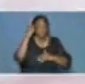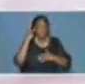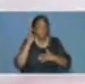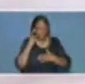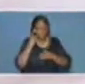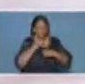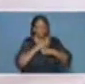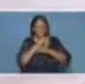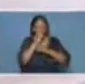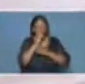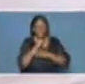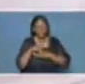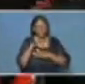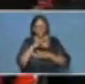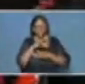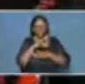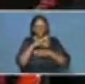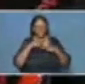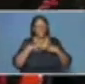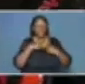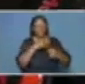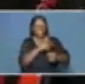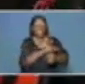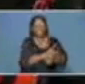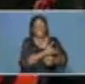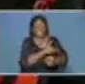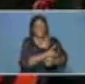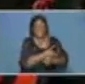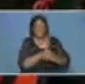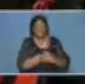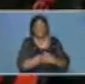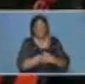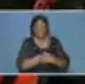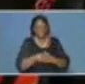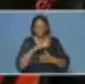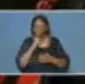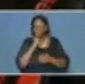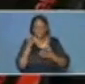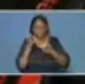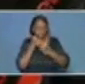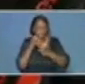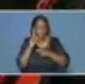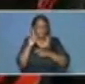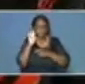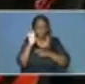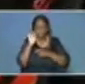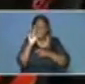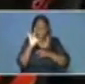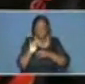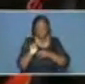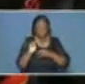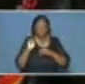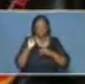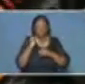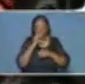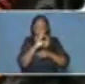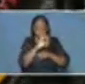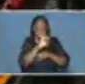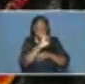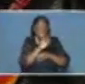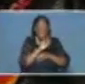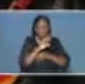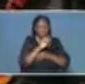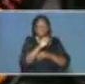their child is immunized. You do not want them to get polio that there's no cure for, or measles,